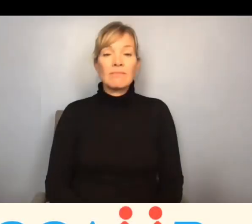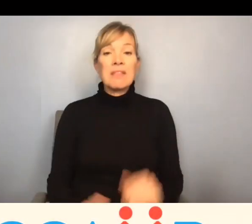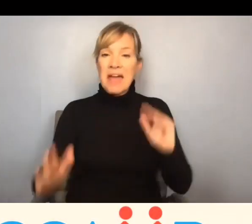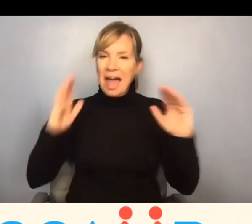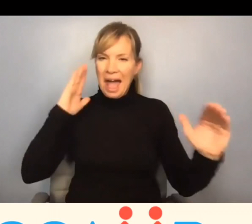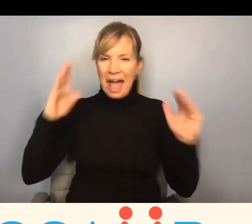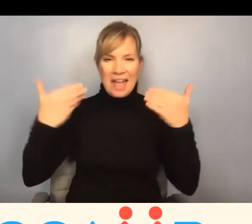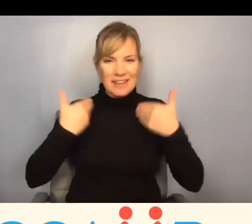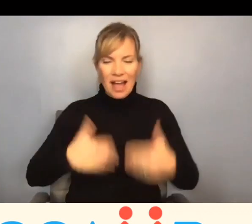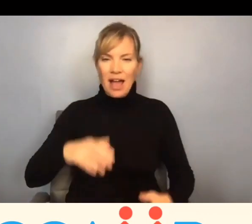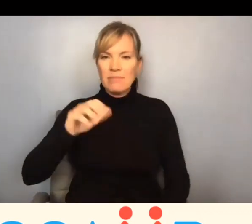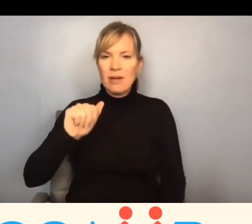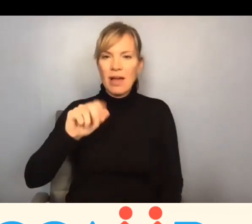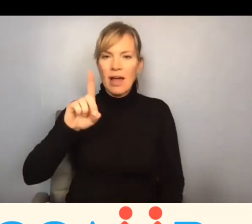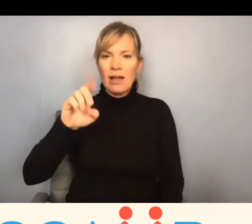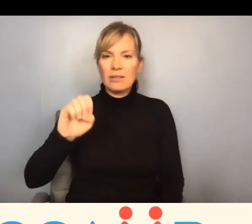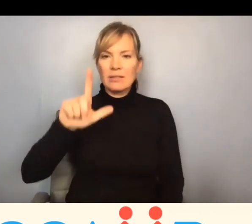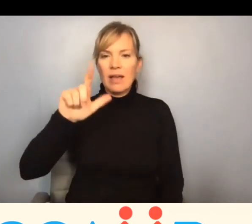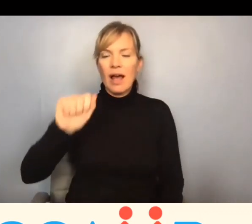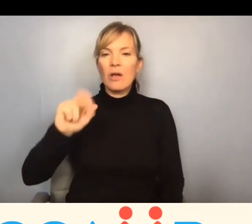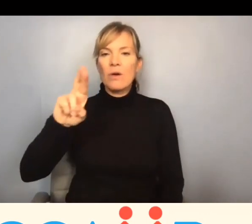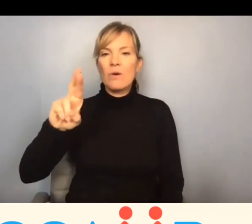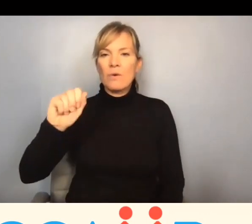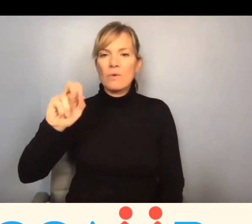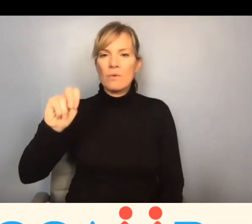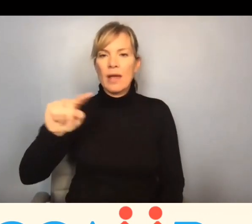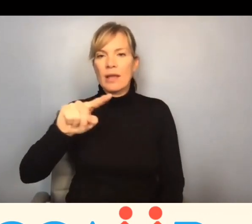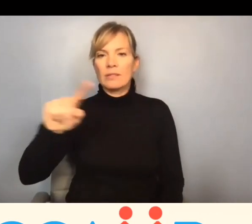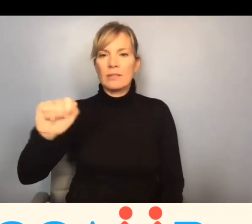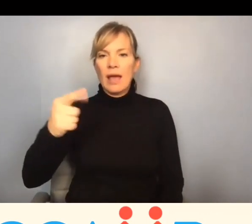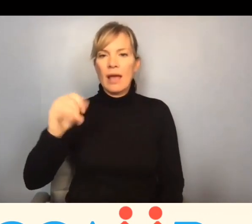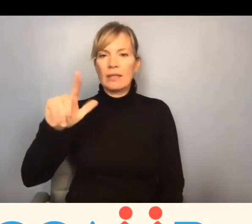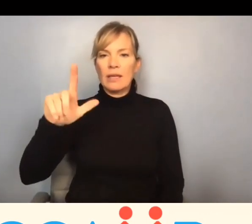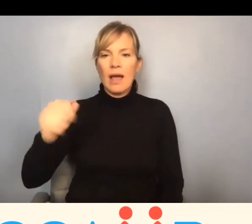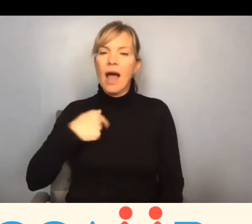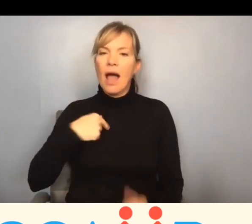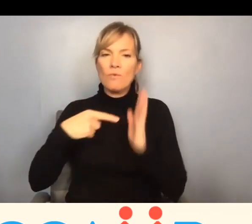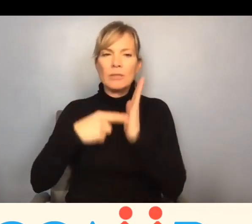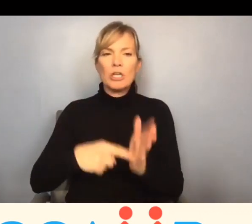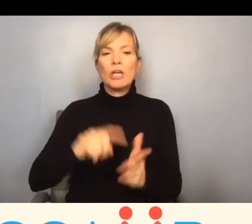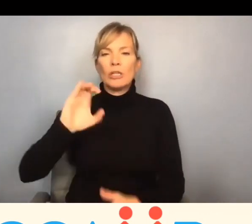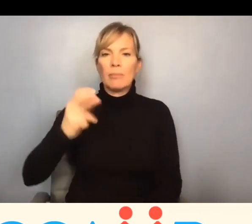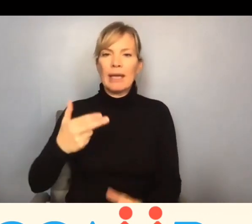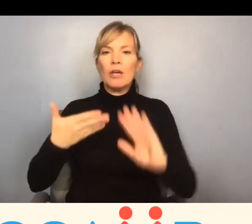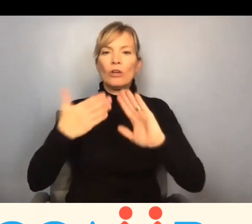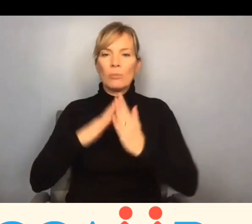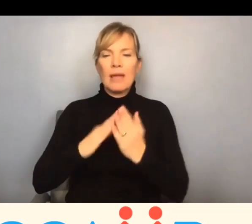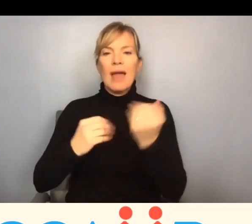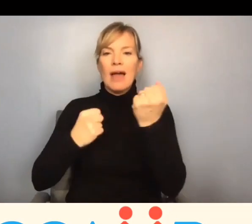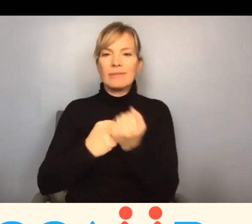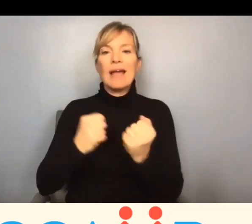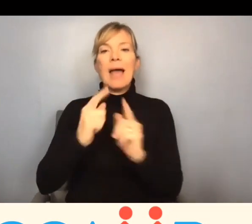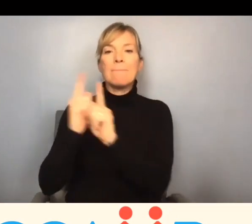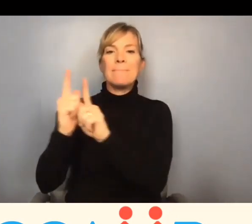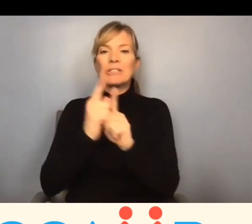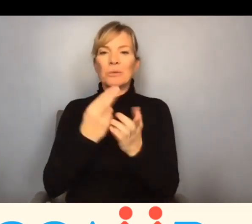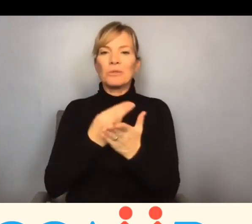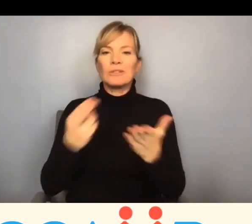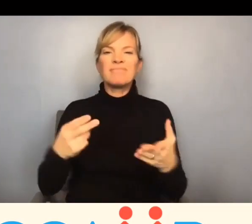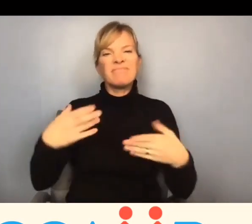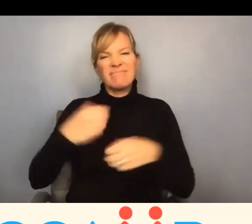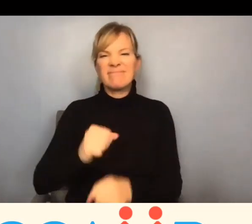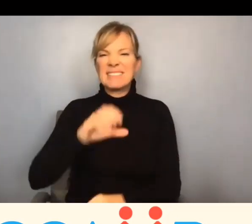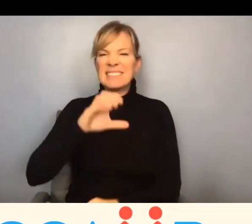Hi, I'm Adele Renzaglia, and I represent Champaign Community Advocacy and Mentoring Resources,